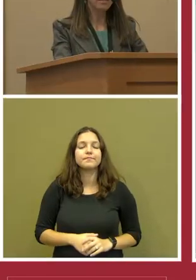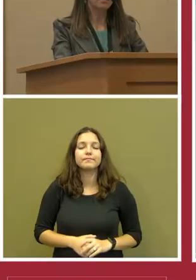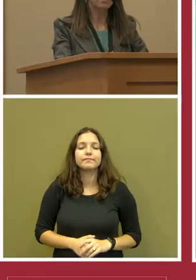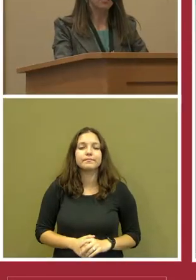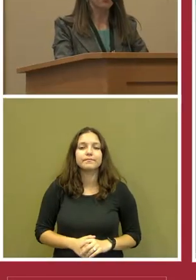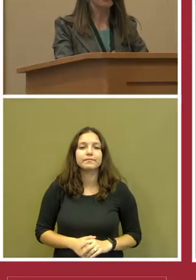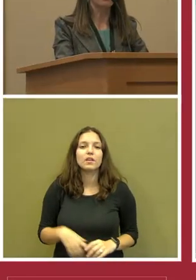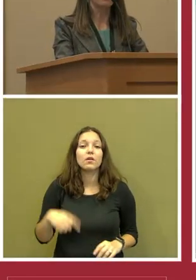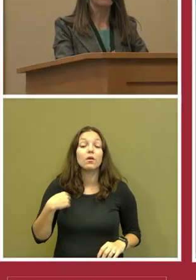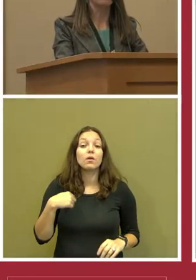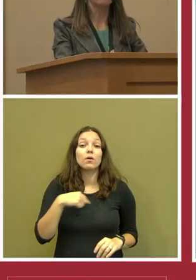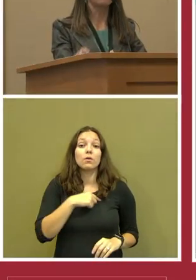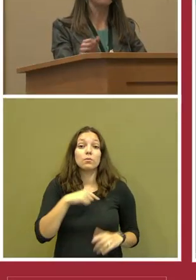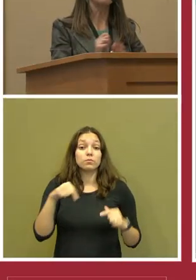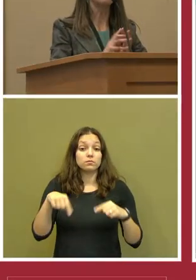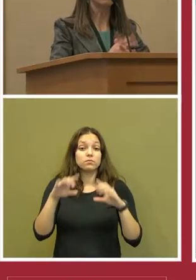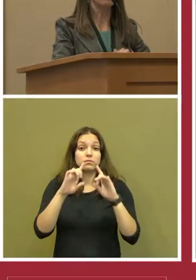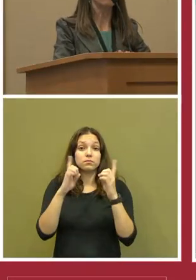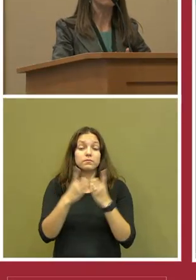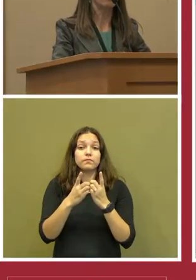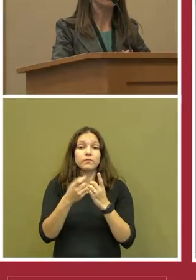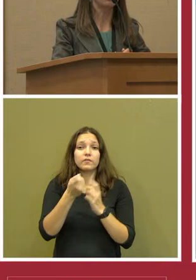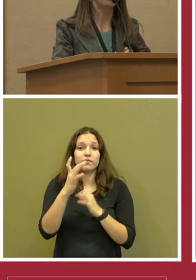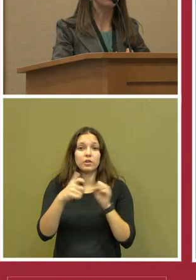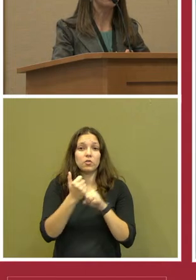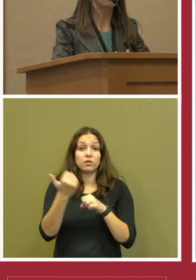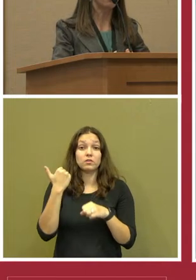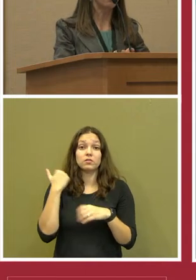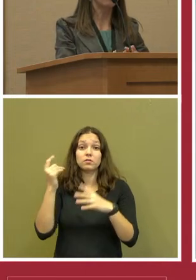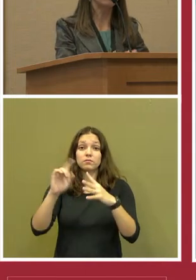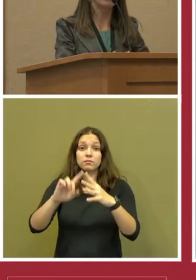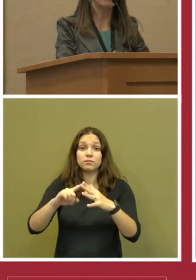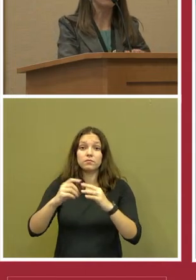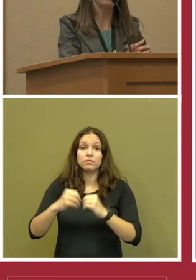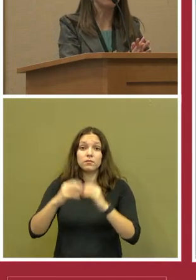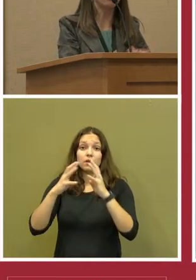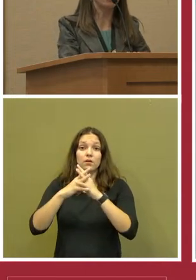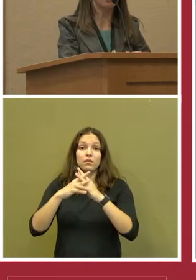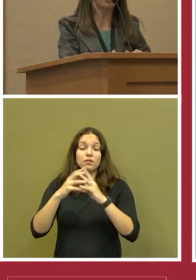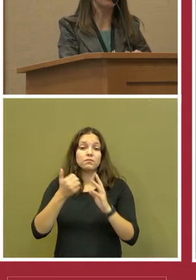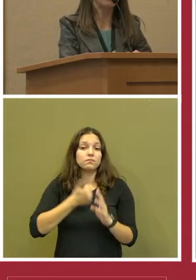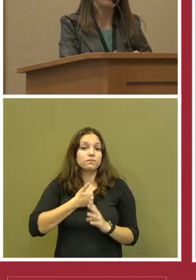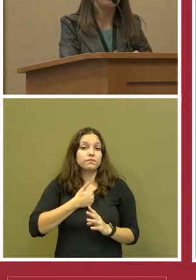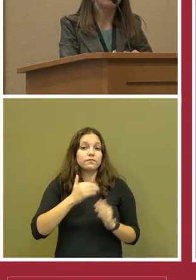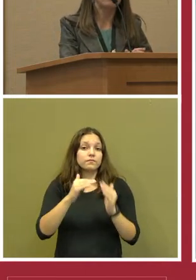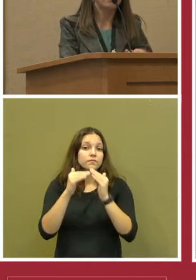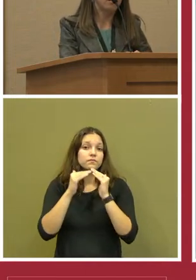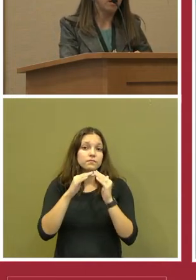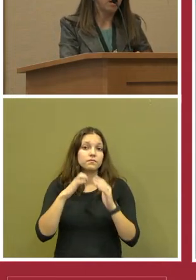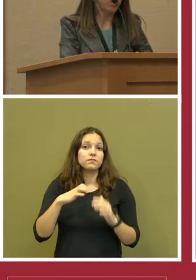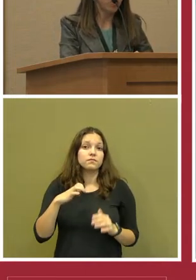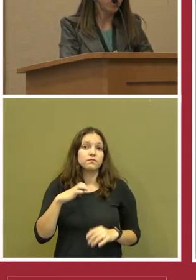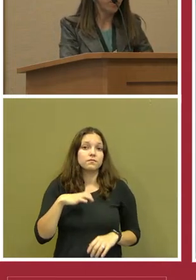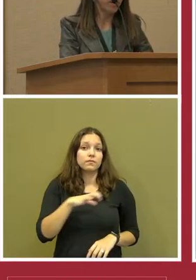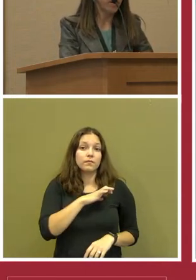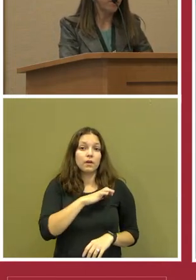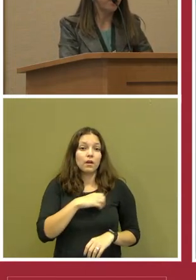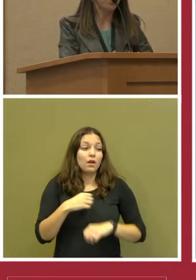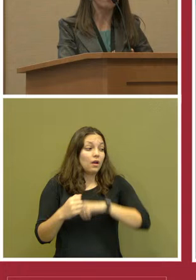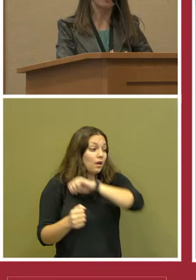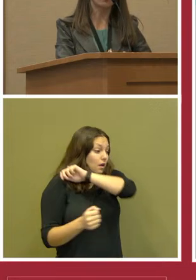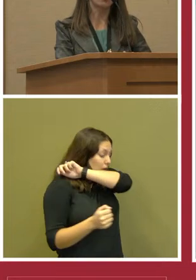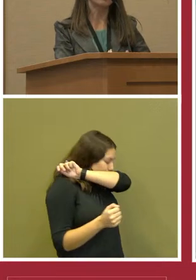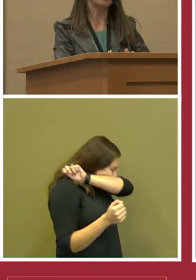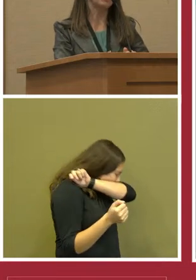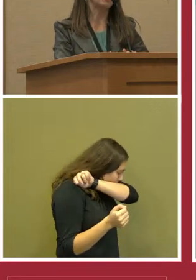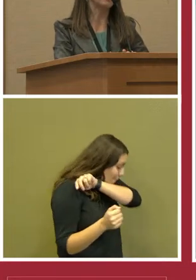we as a district a couple years ago launched our own equity coalition. We had a group,